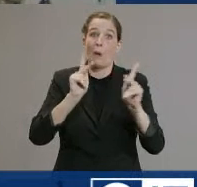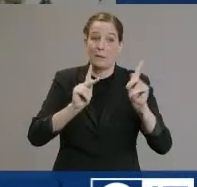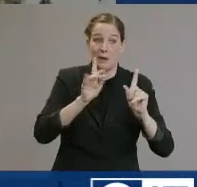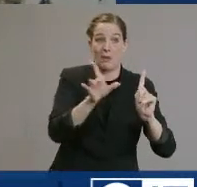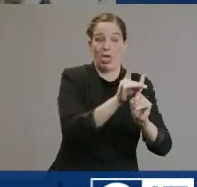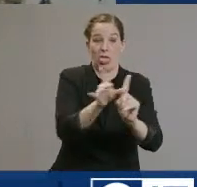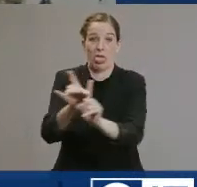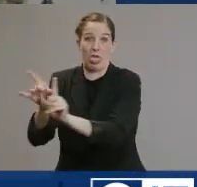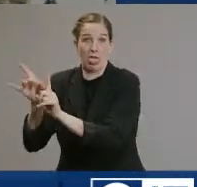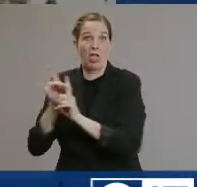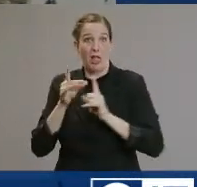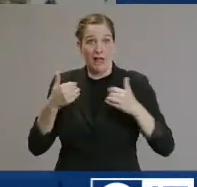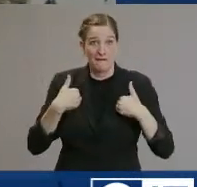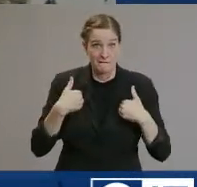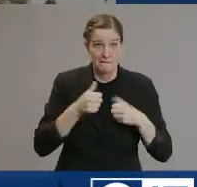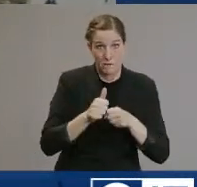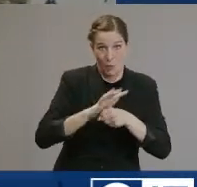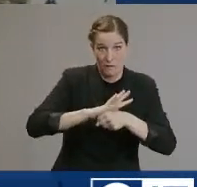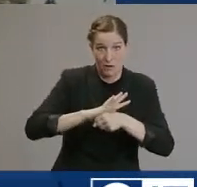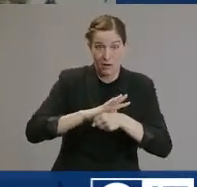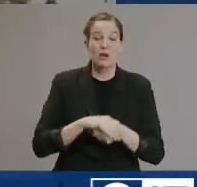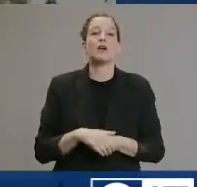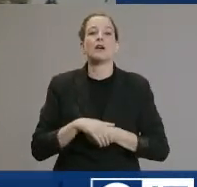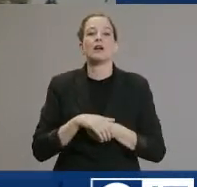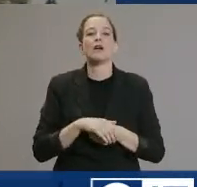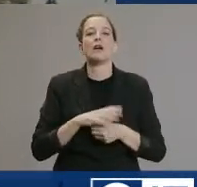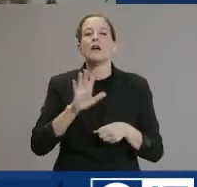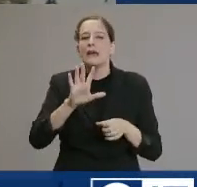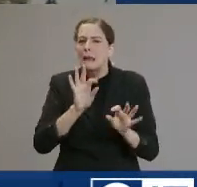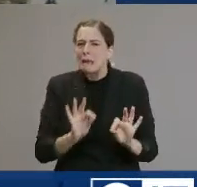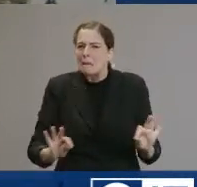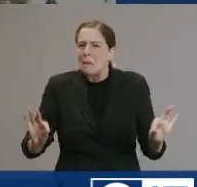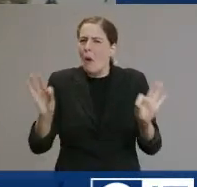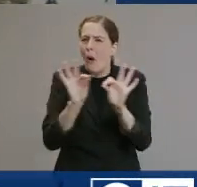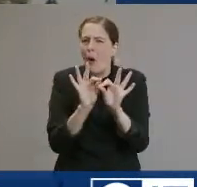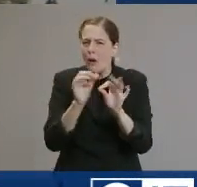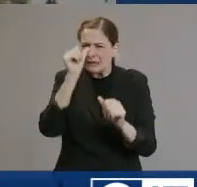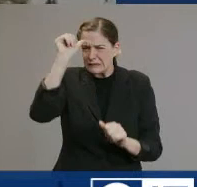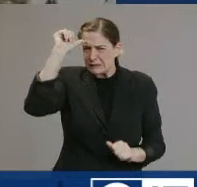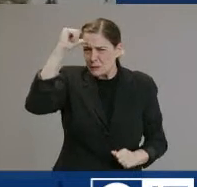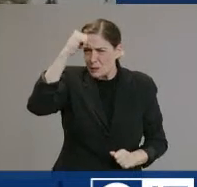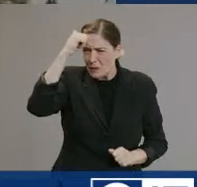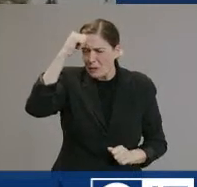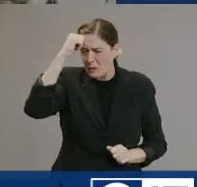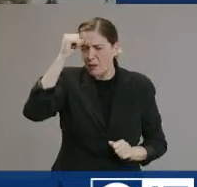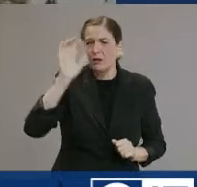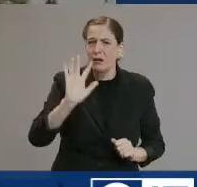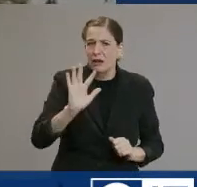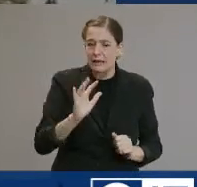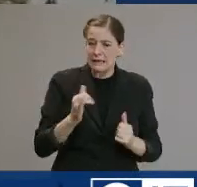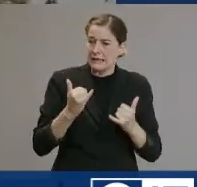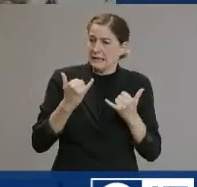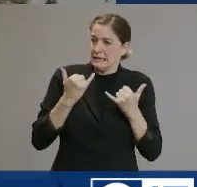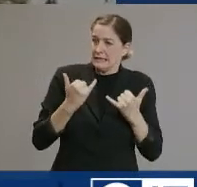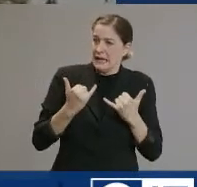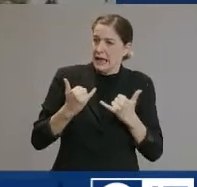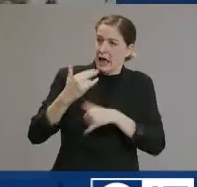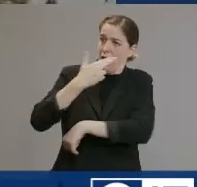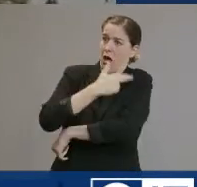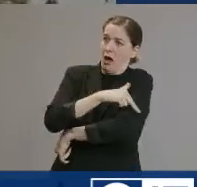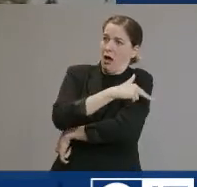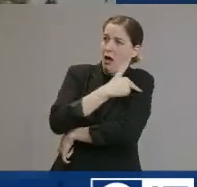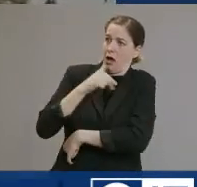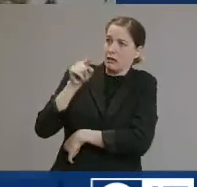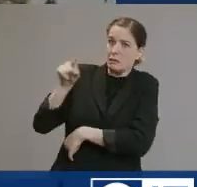most important, is where are we today in hospital capacity. That was the